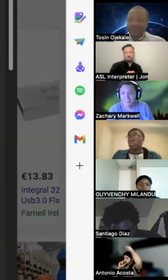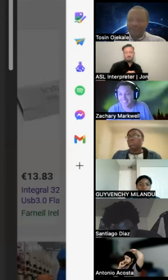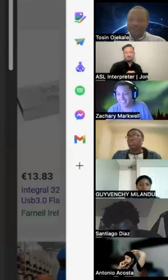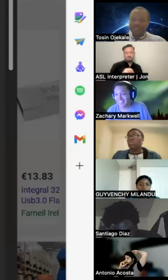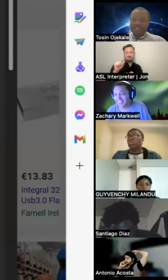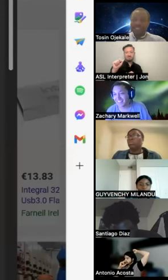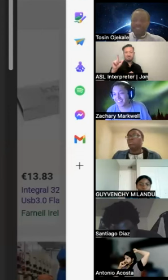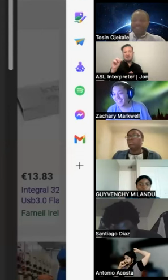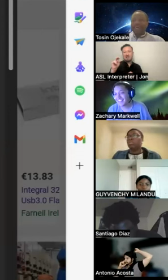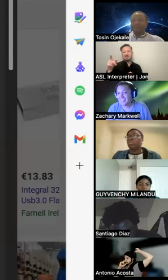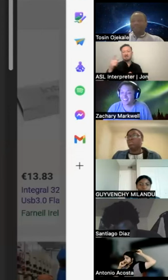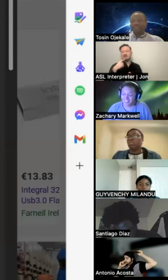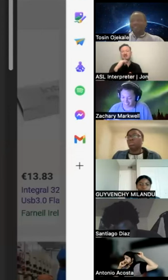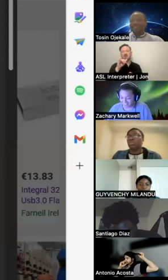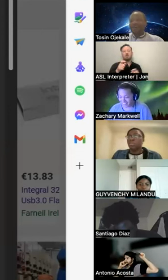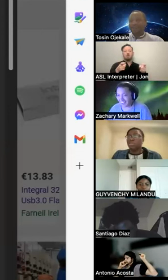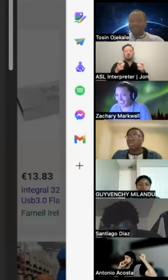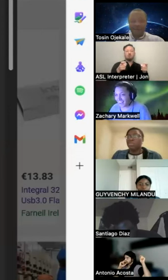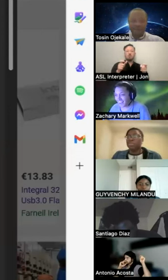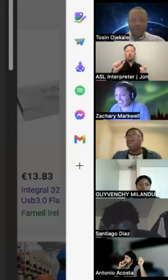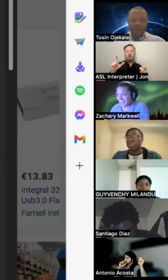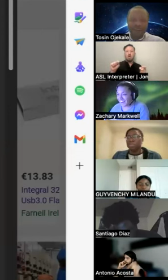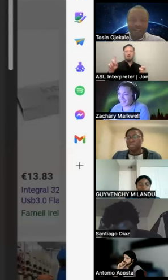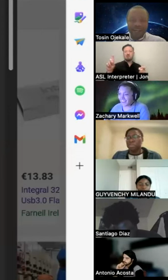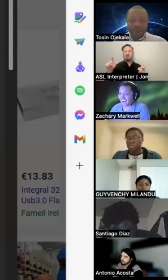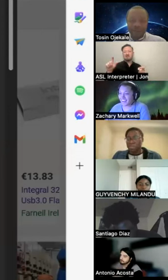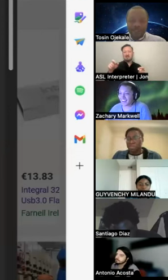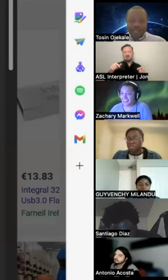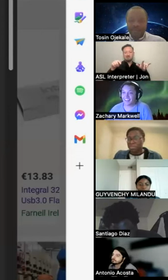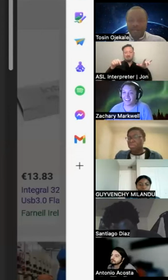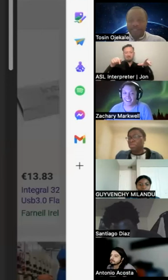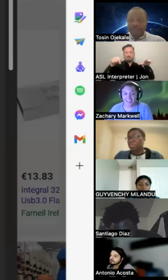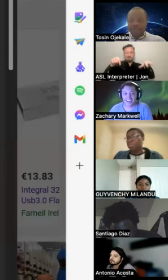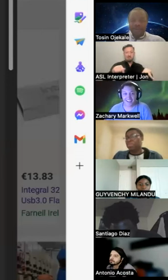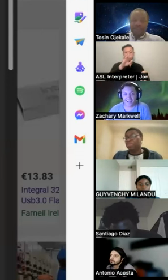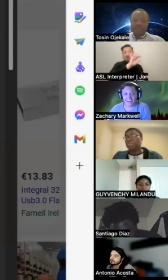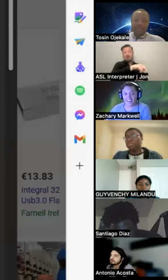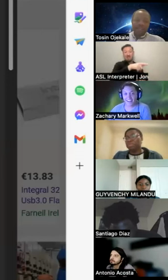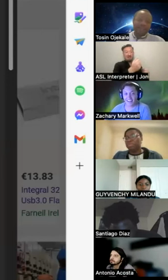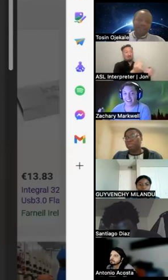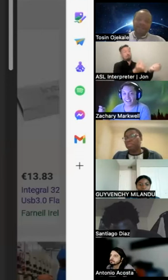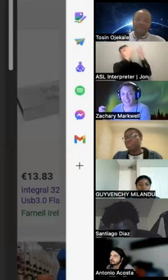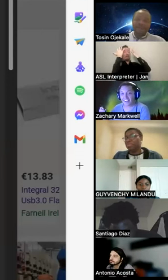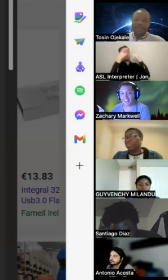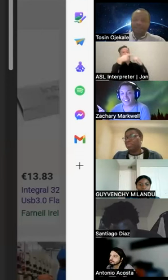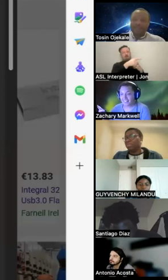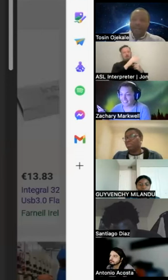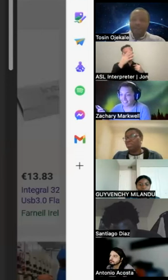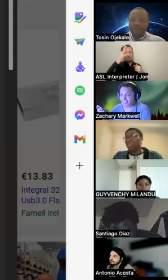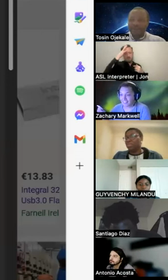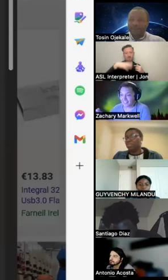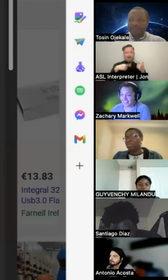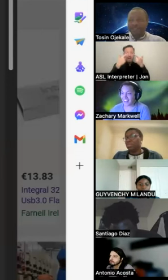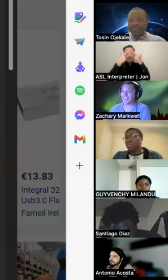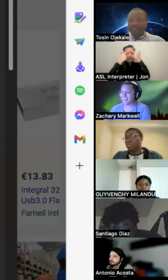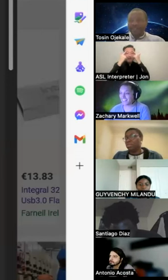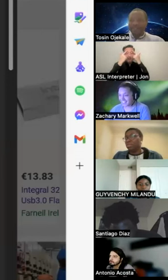says Control or Delete. That means that man's eyebrow. But it looks like the man is wearing a fire safety cap.